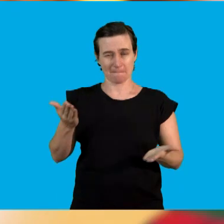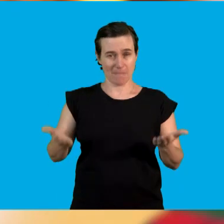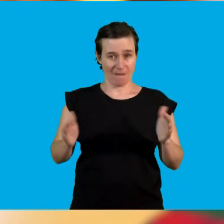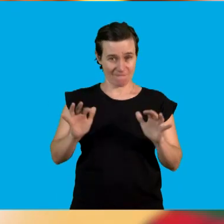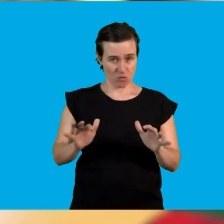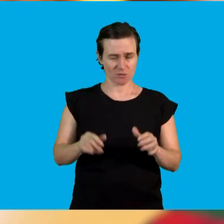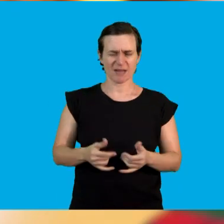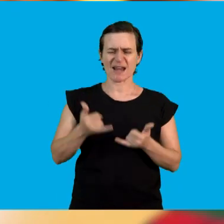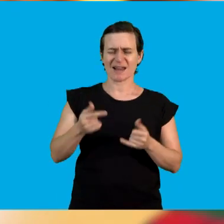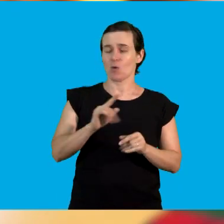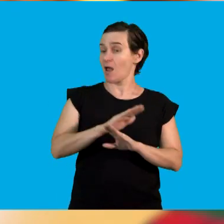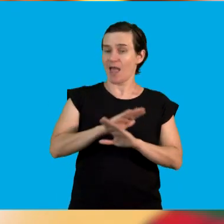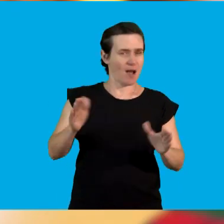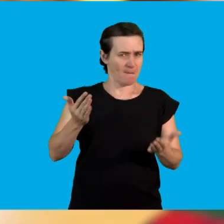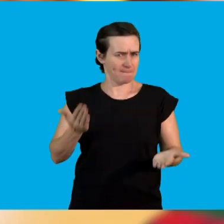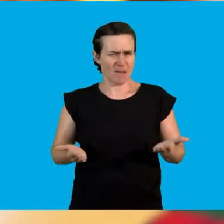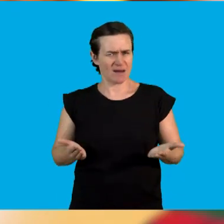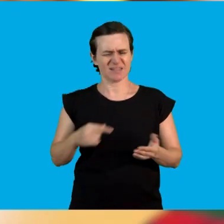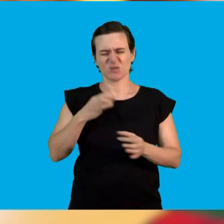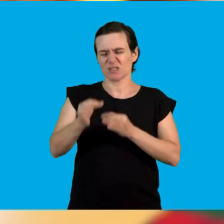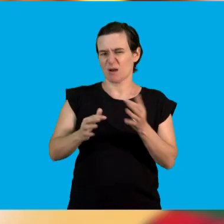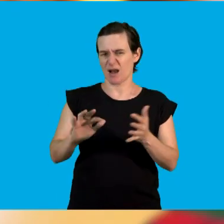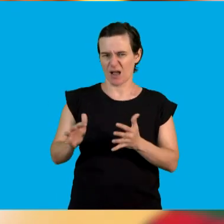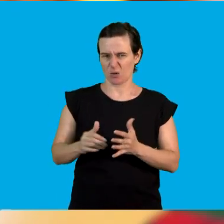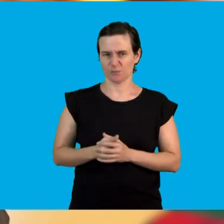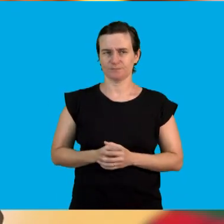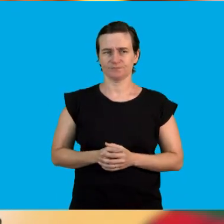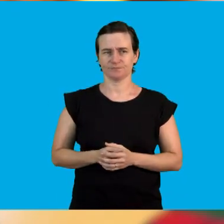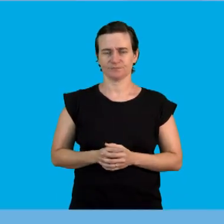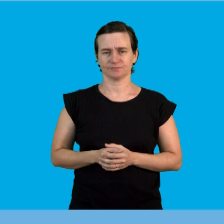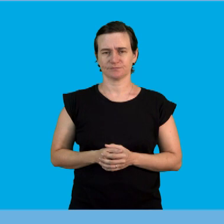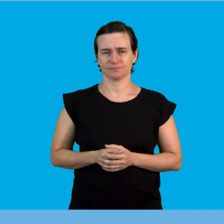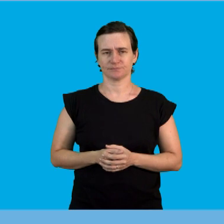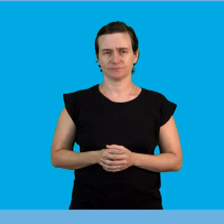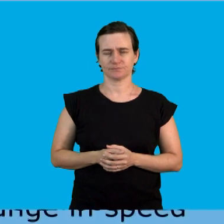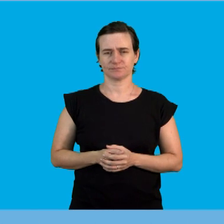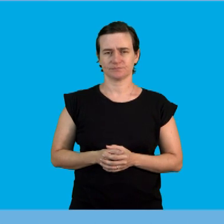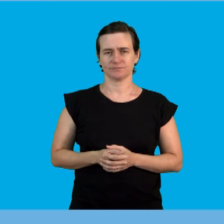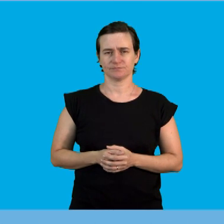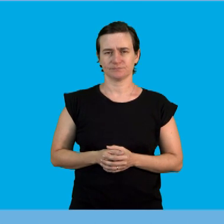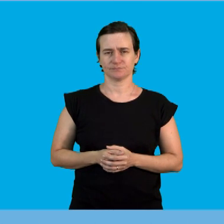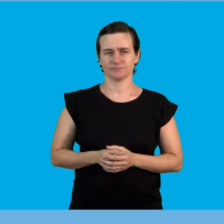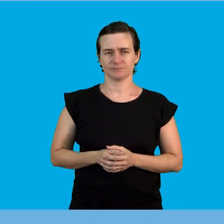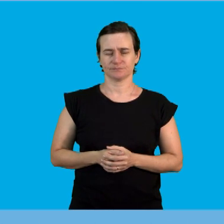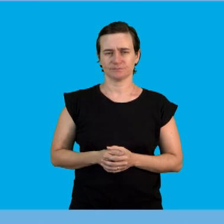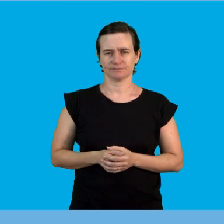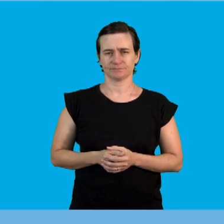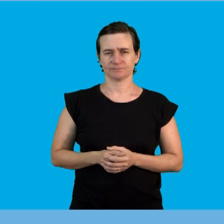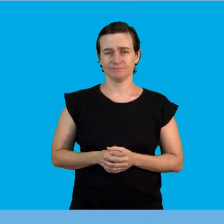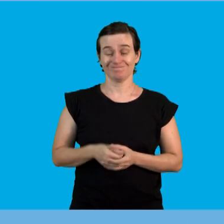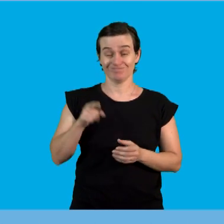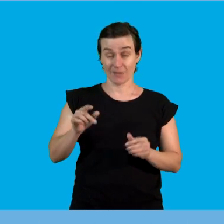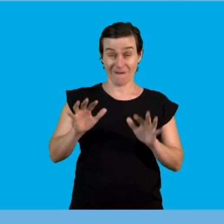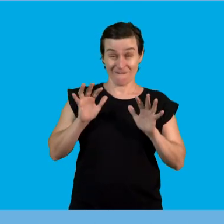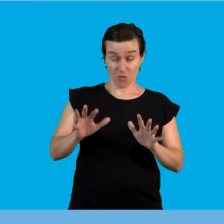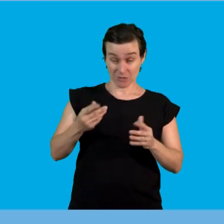now going to look at what are unbalanced forces. How do we then explain them? So unbalanced forces, those are